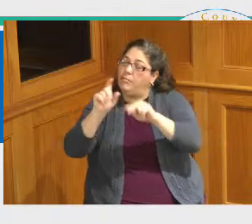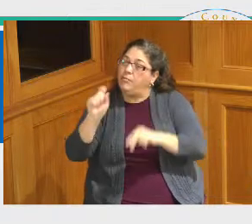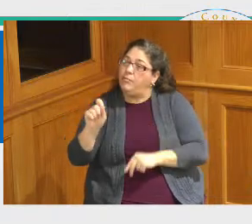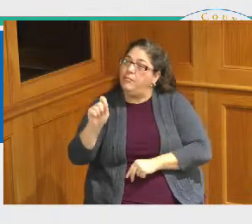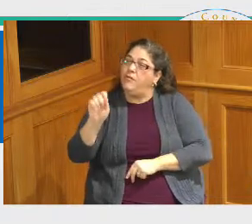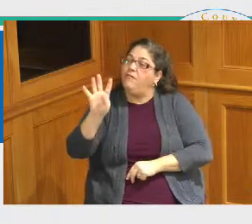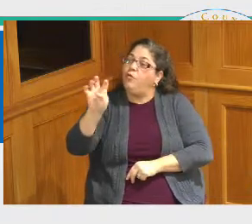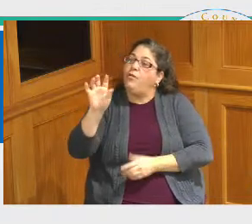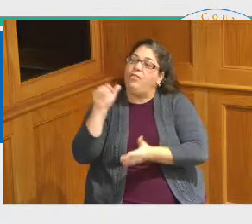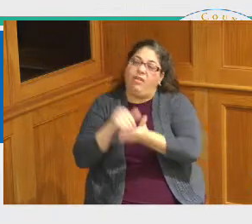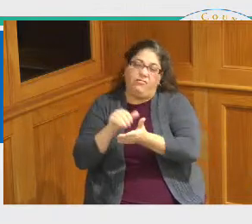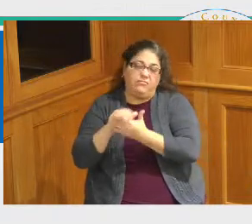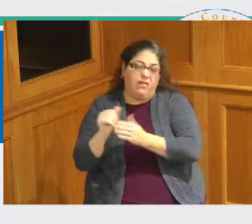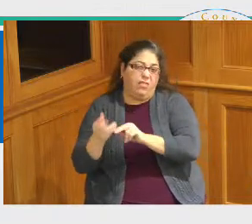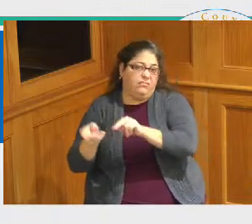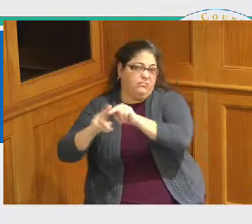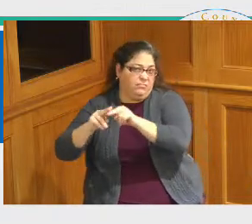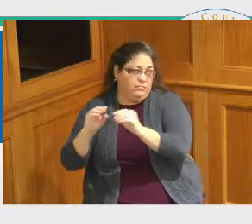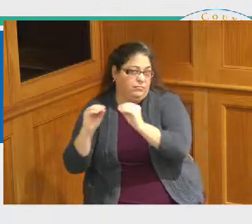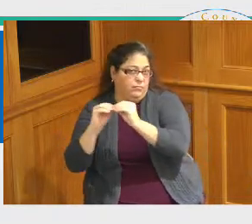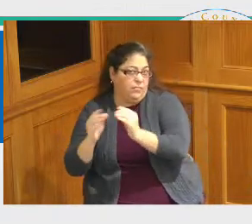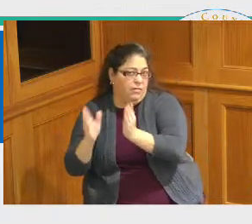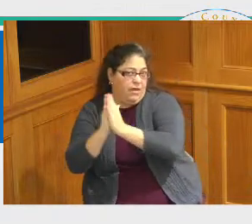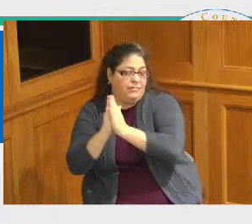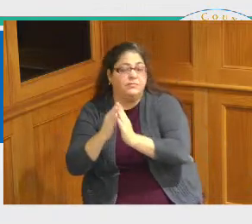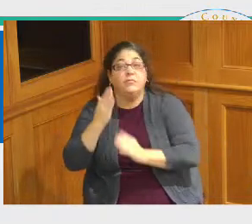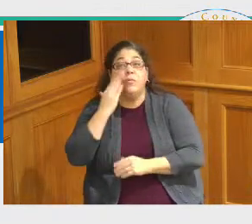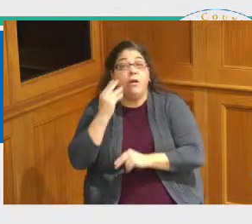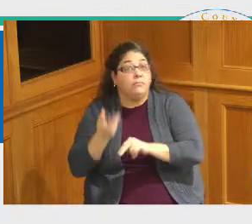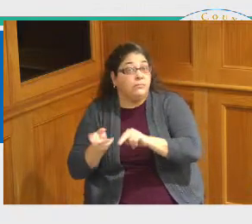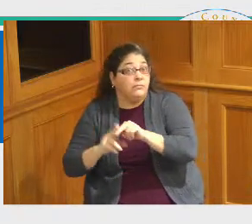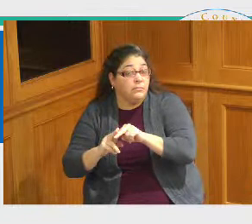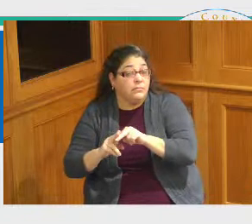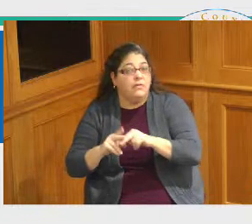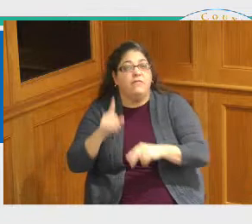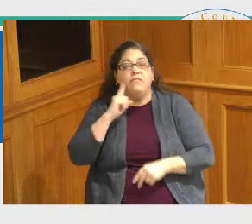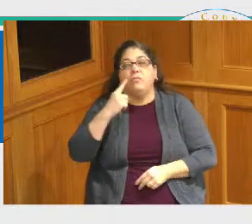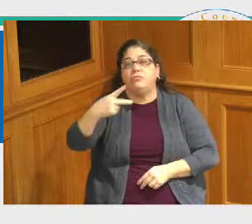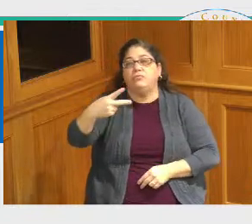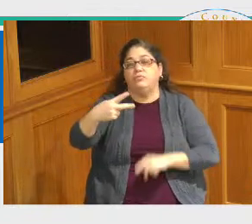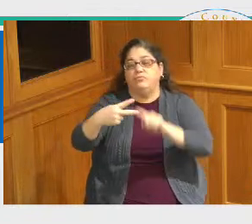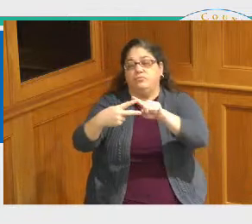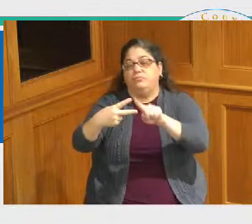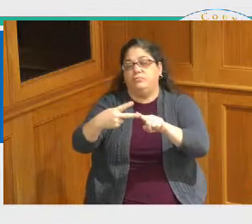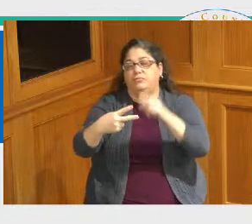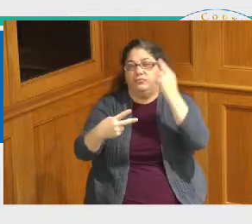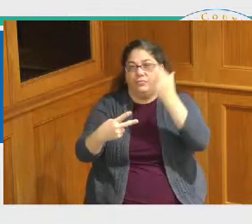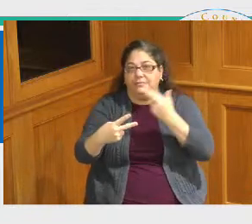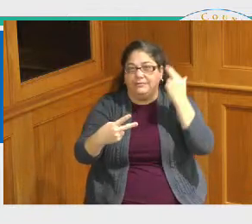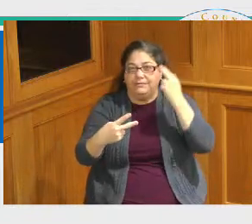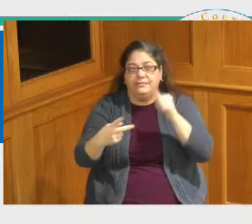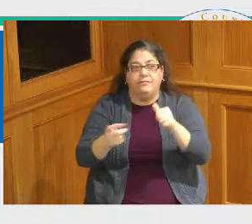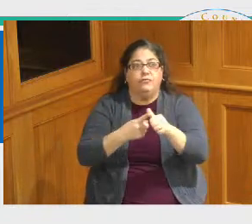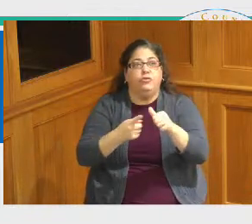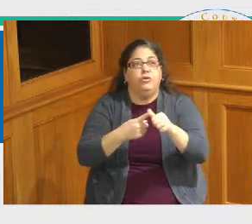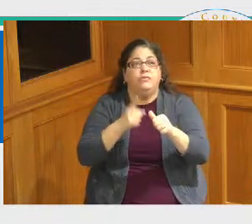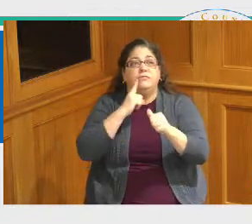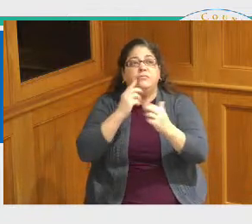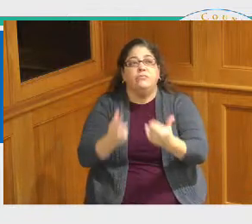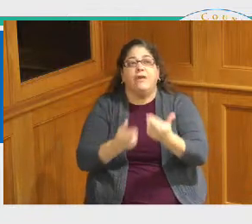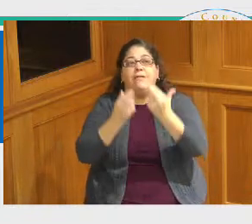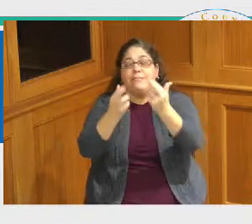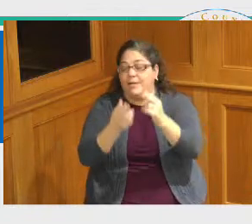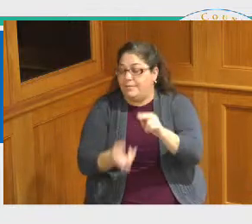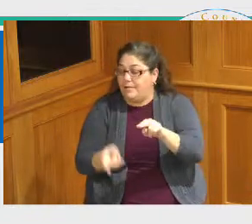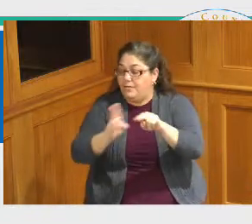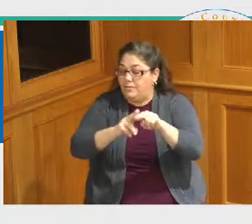about $400,000. And the increase is due to 2 reasons primarily. The first is we do have a recommended